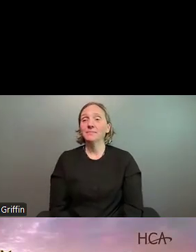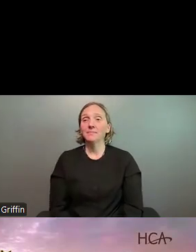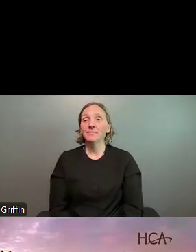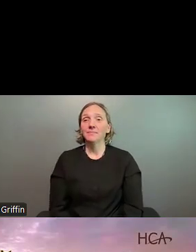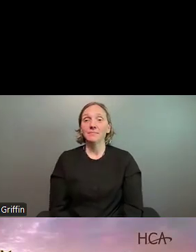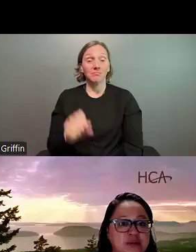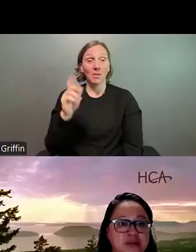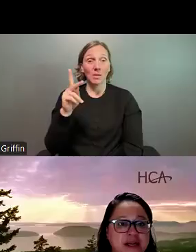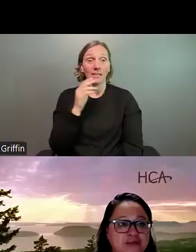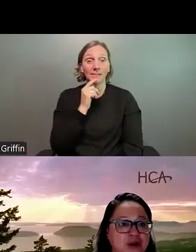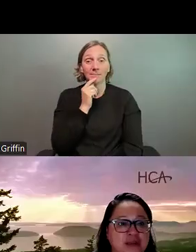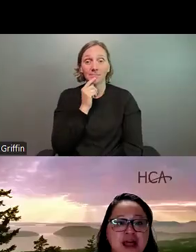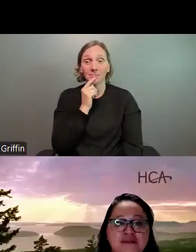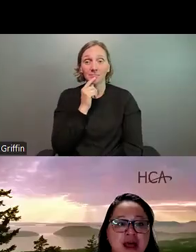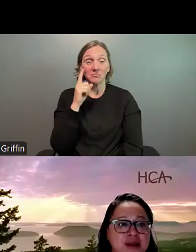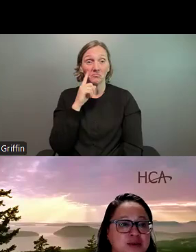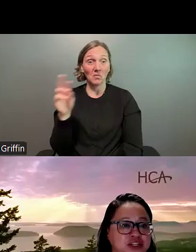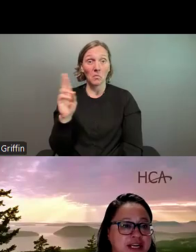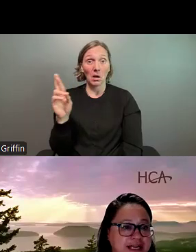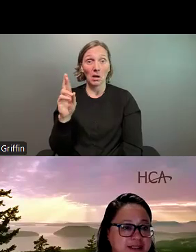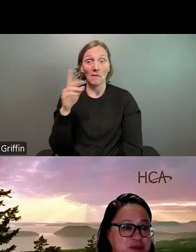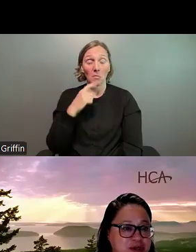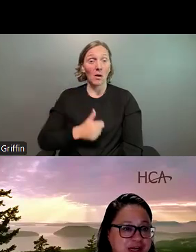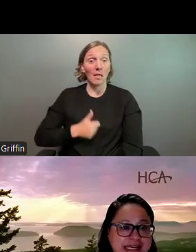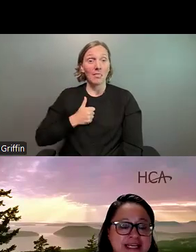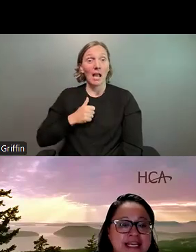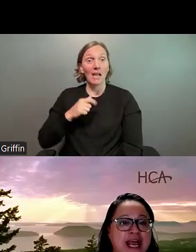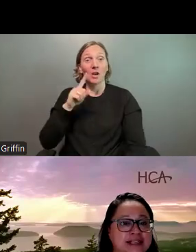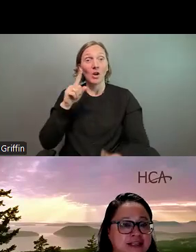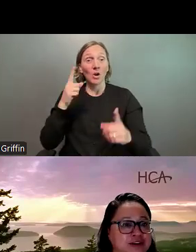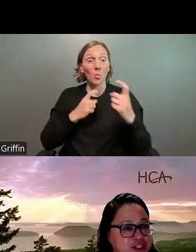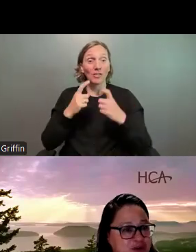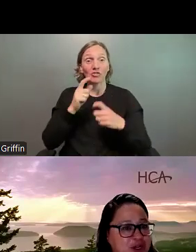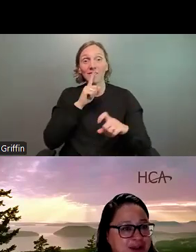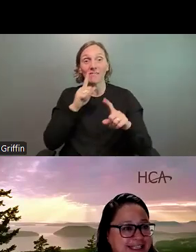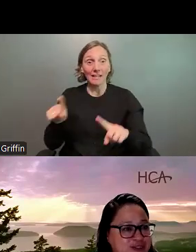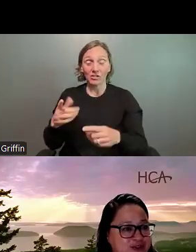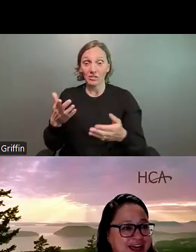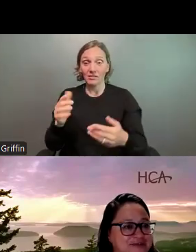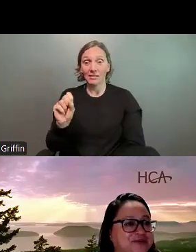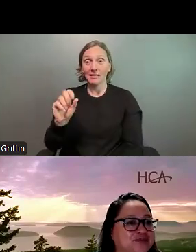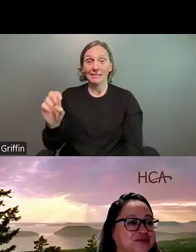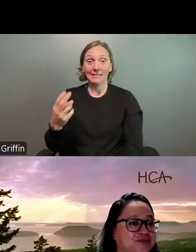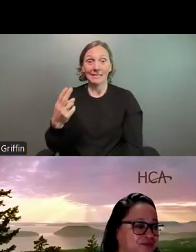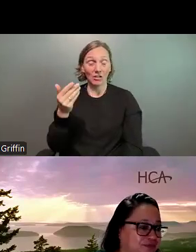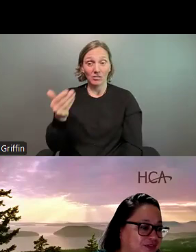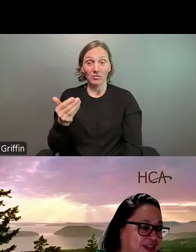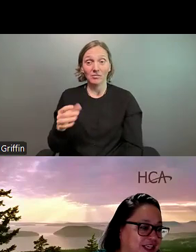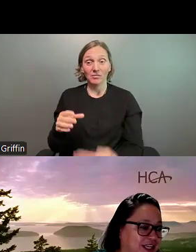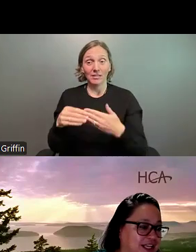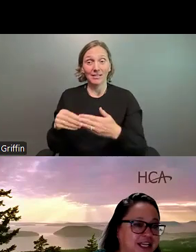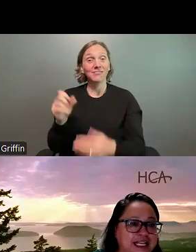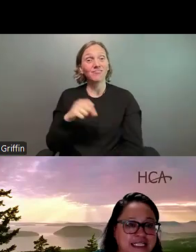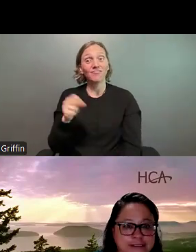All right, and I think we're ready for our live question and answer period. Sarah, did you want to go ahead and lead us through that? Yes, we've